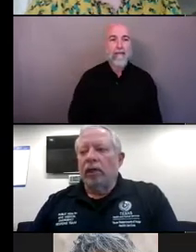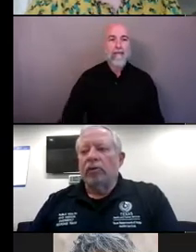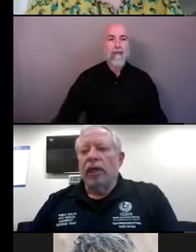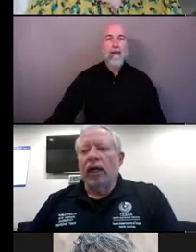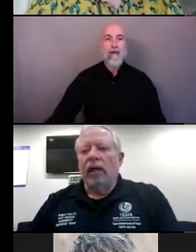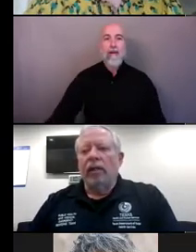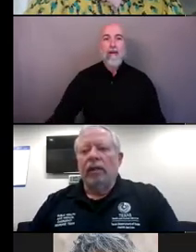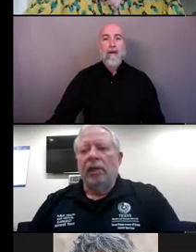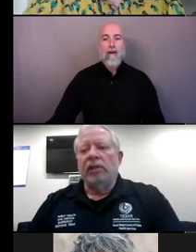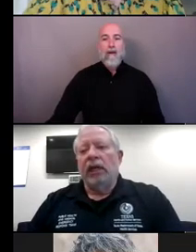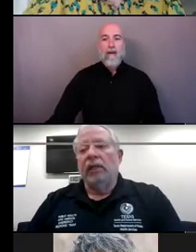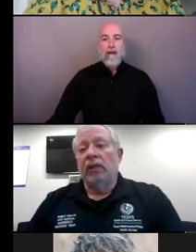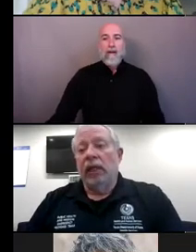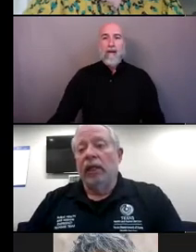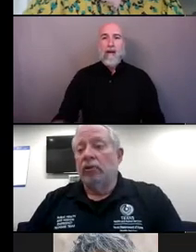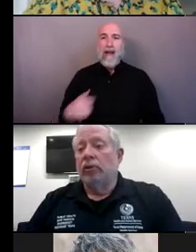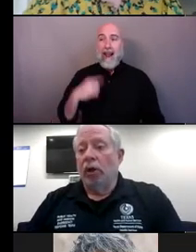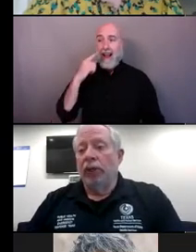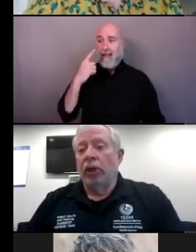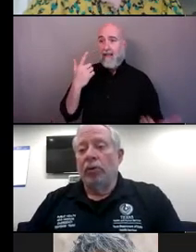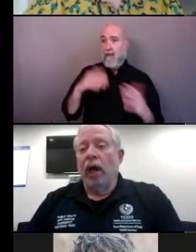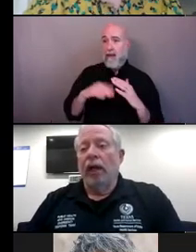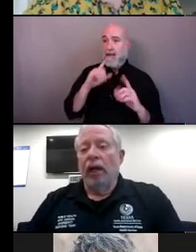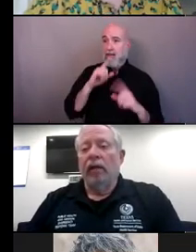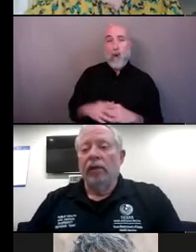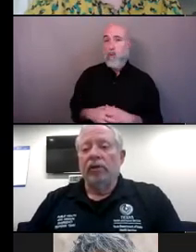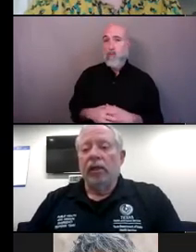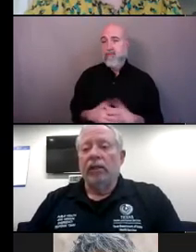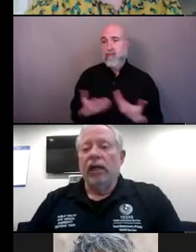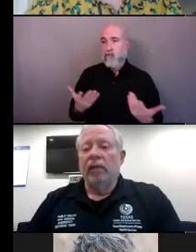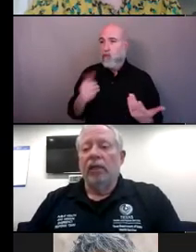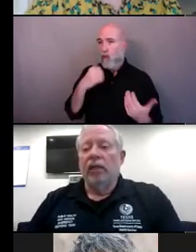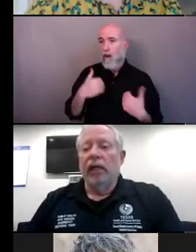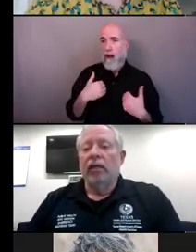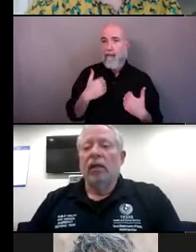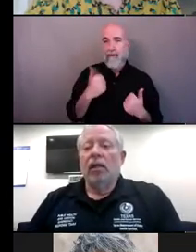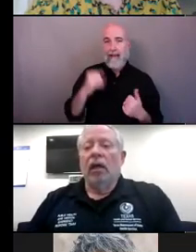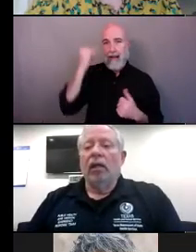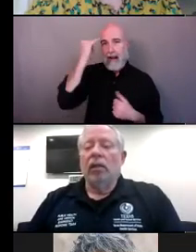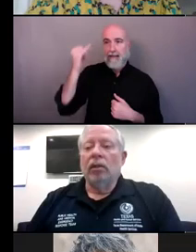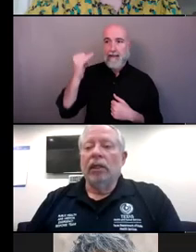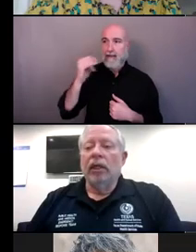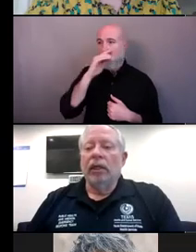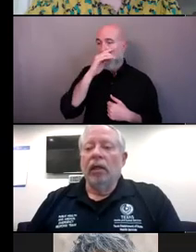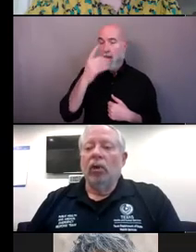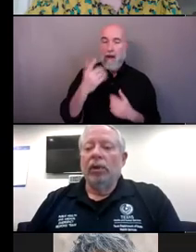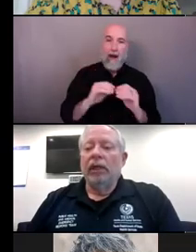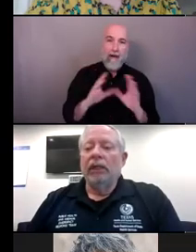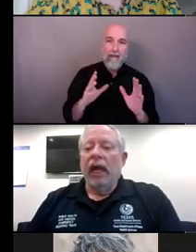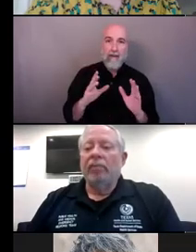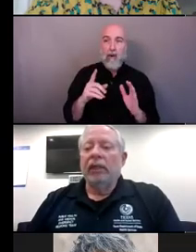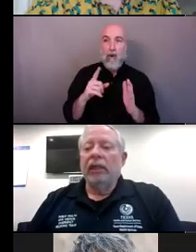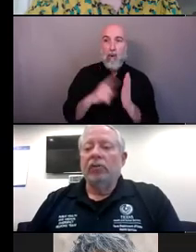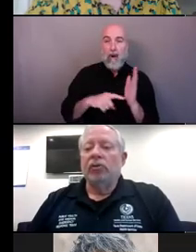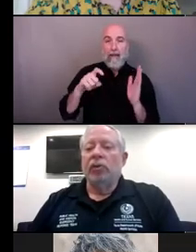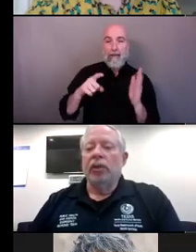This is Dr. Hellerstedt. I think the basic answer to that is no, we do not have a solid timeline on that. Clearly, what would need